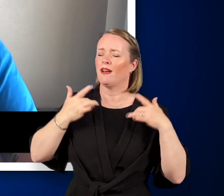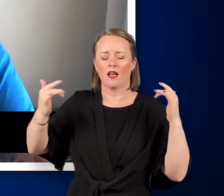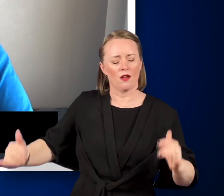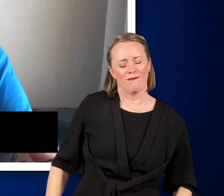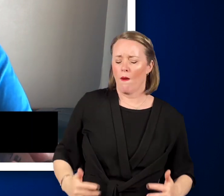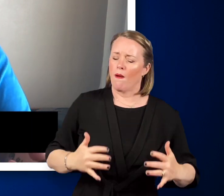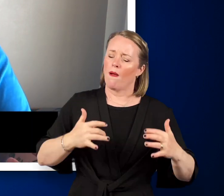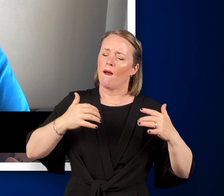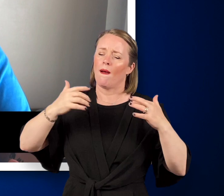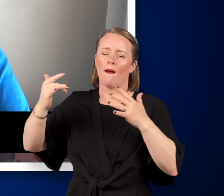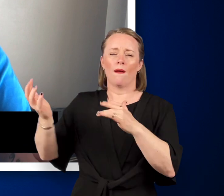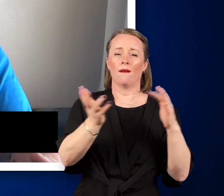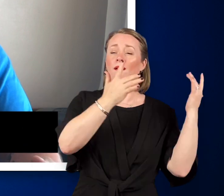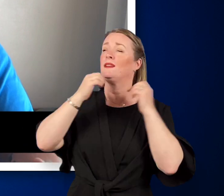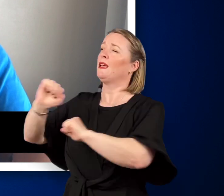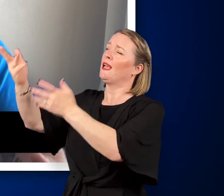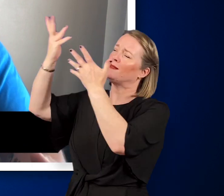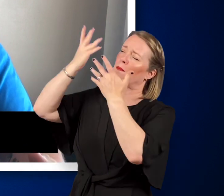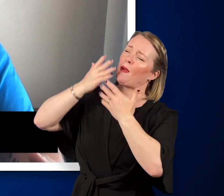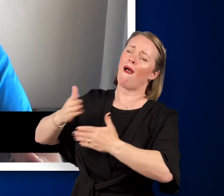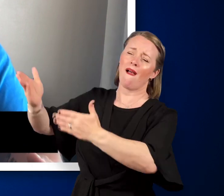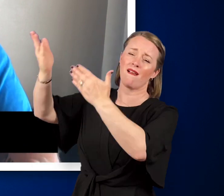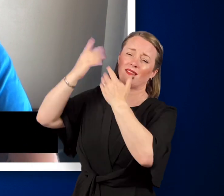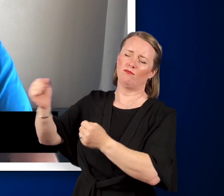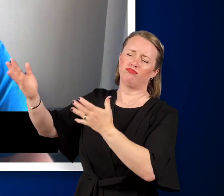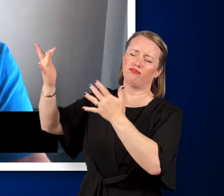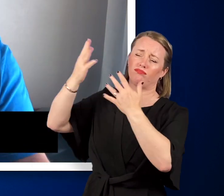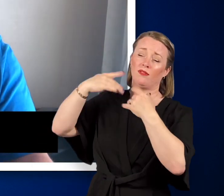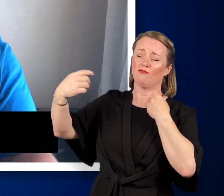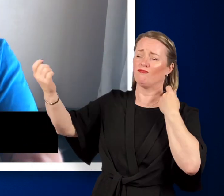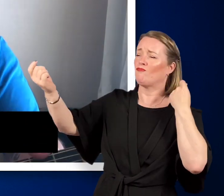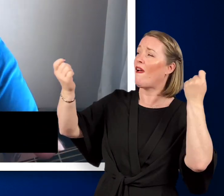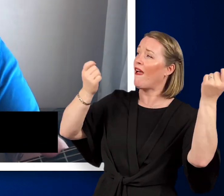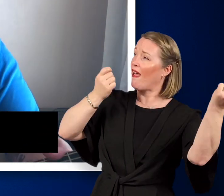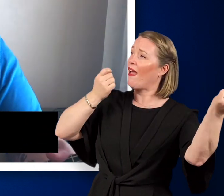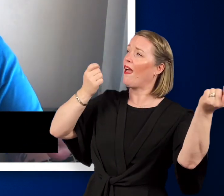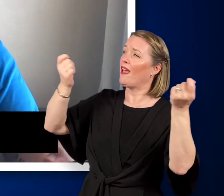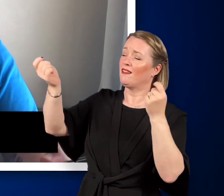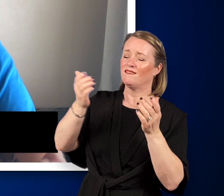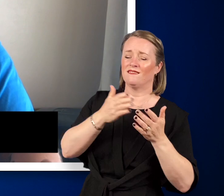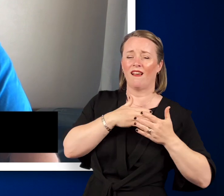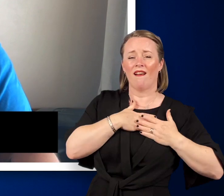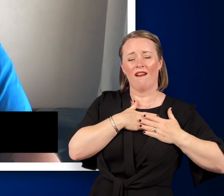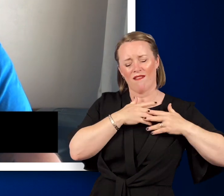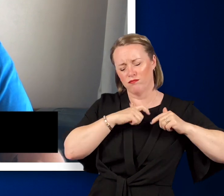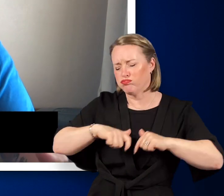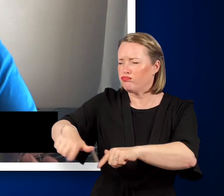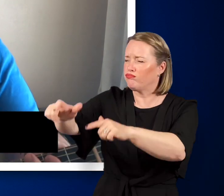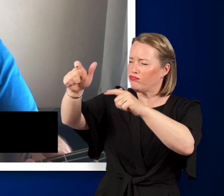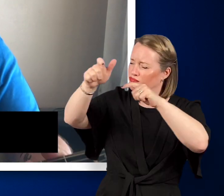and like a flood, His mercy reigns,